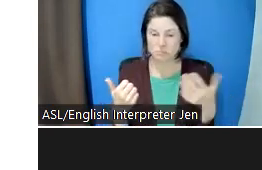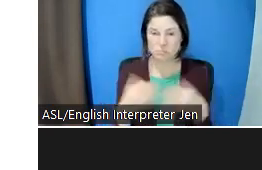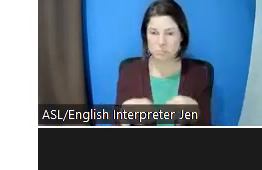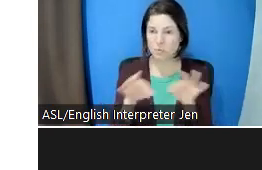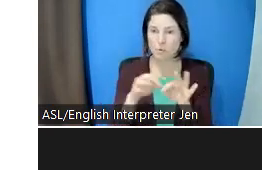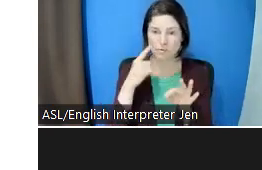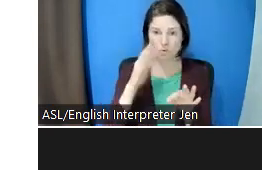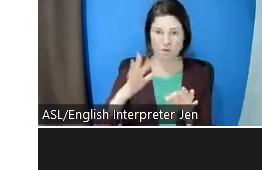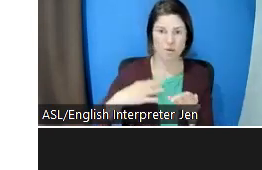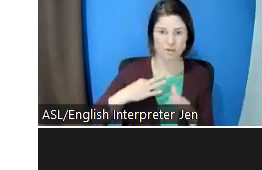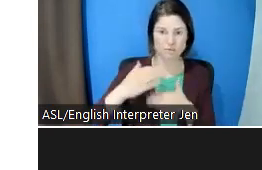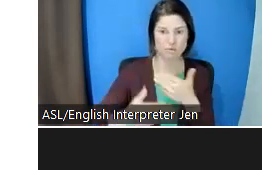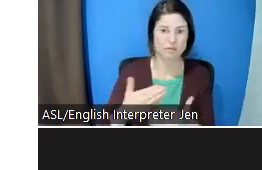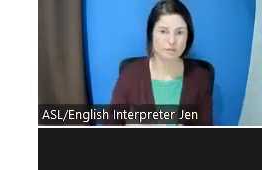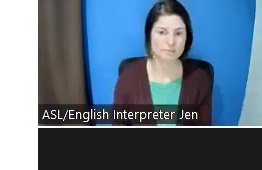application process.